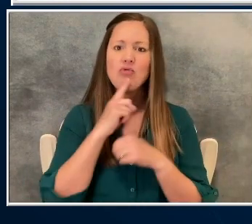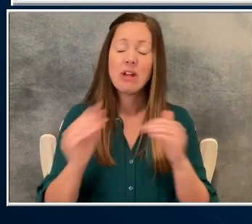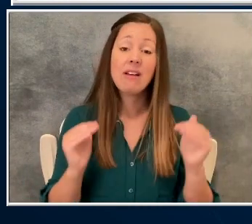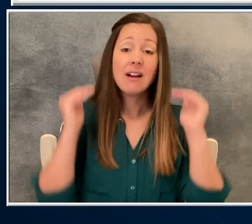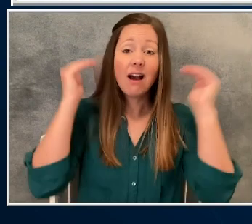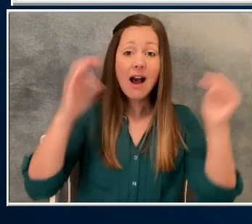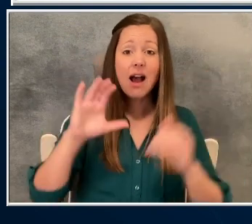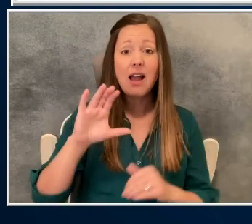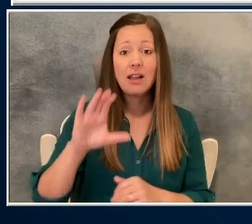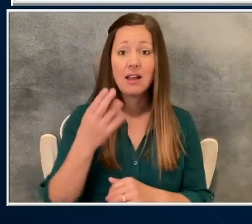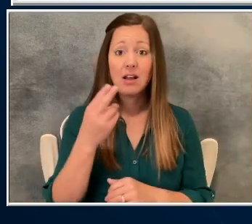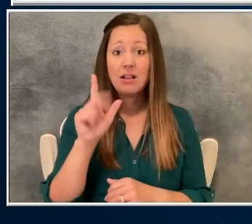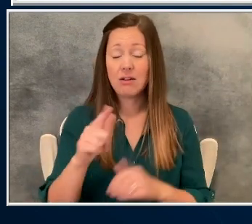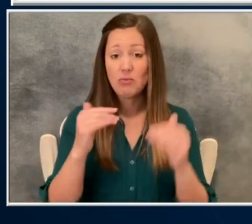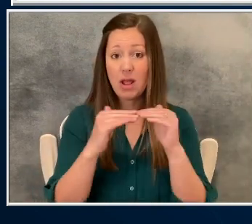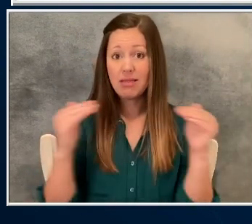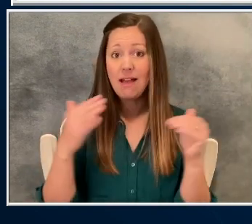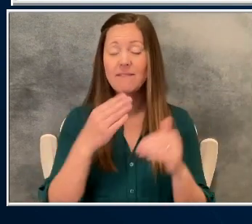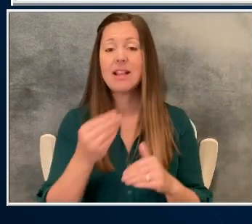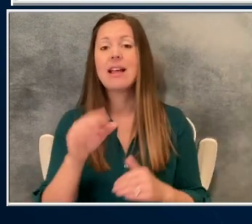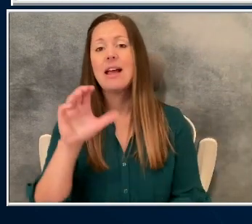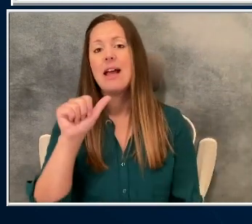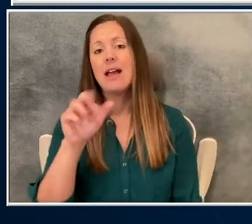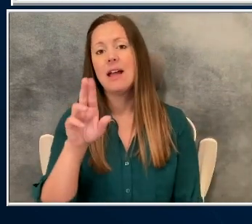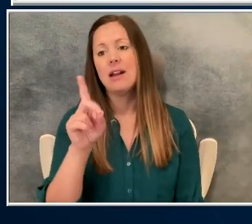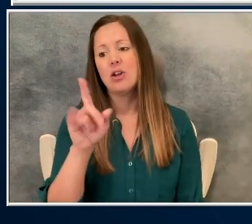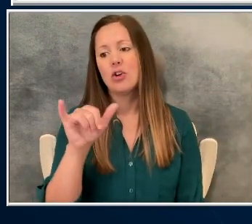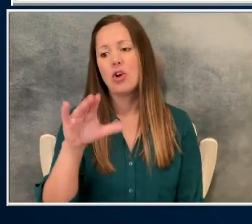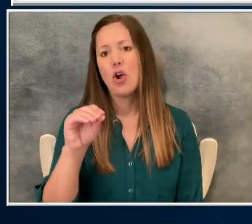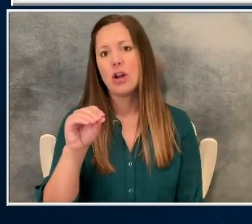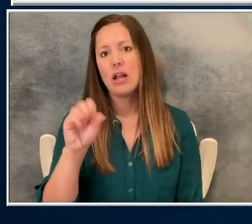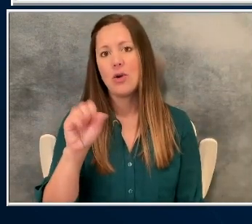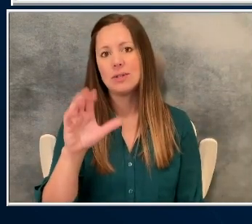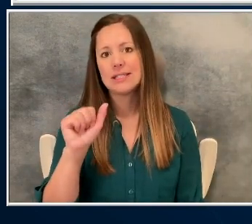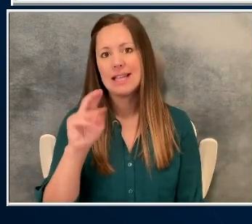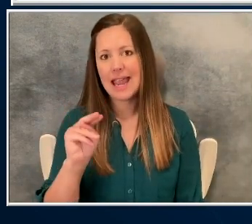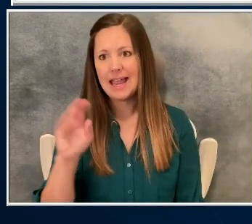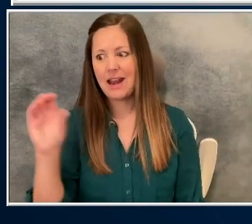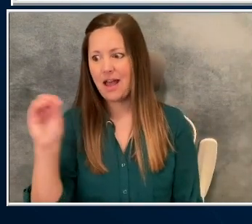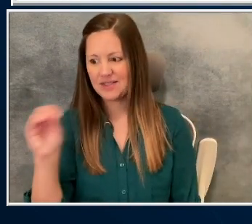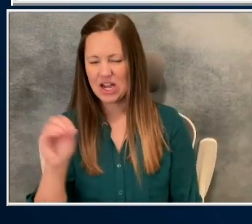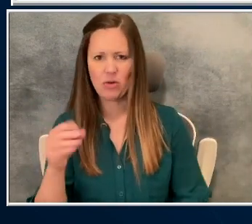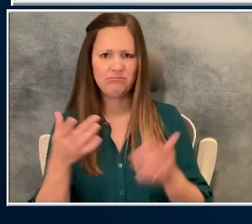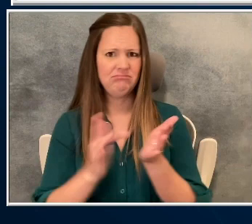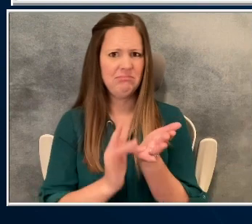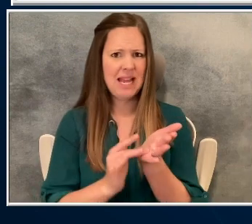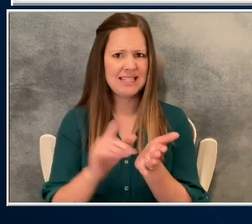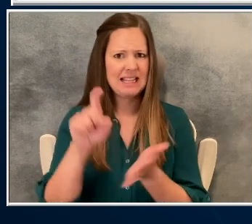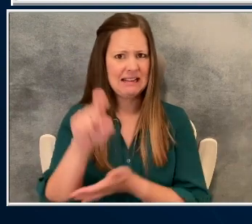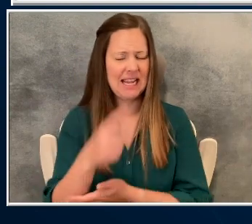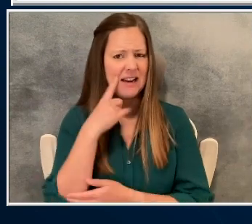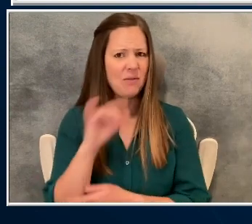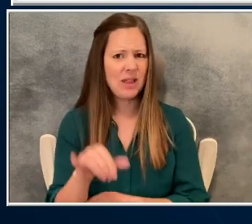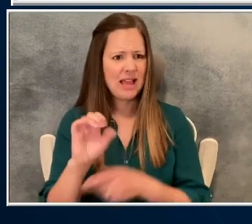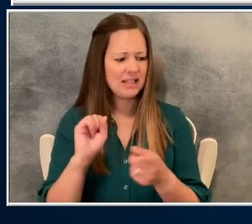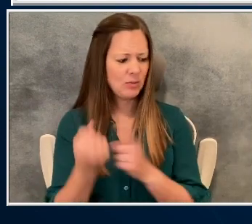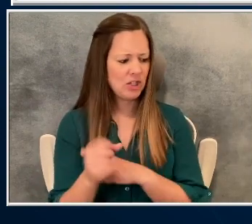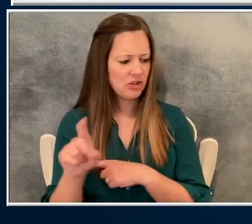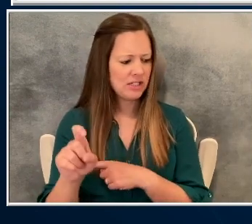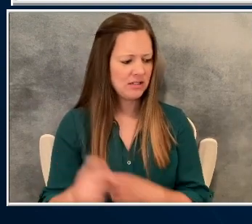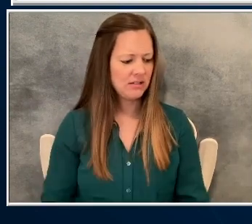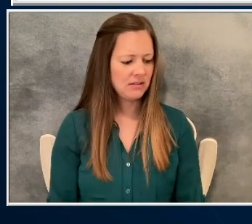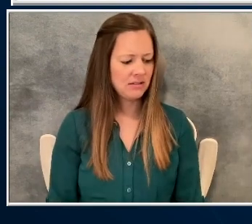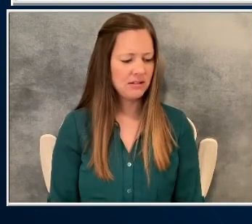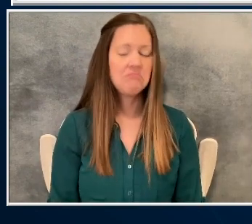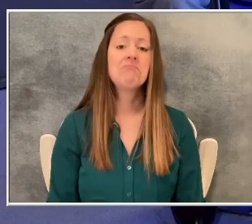level and a cardio scan of 0? Is medication needed in this situation? Okay, that's a